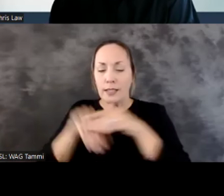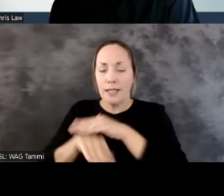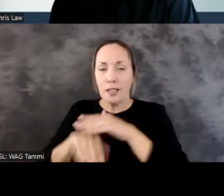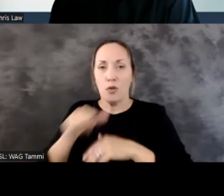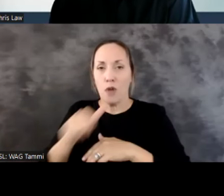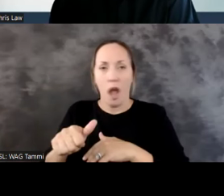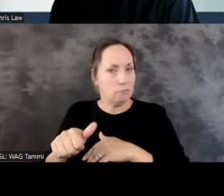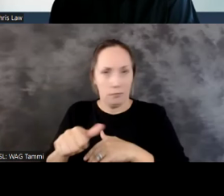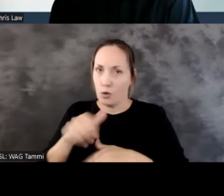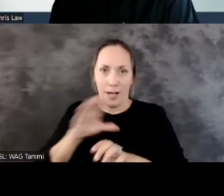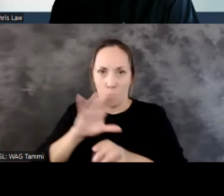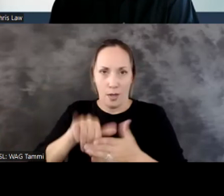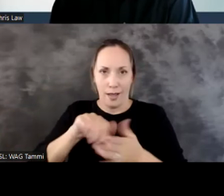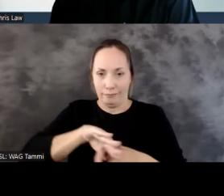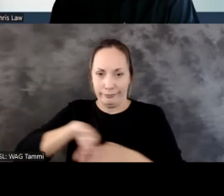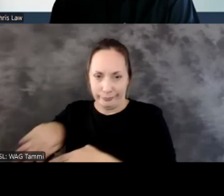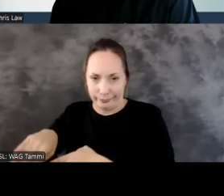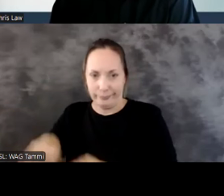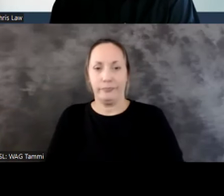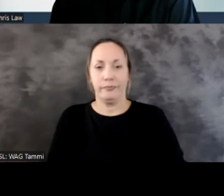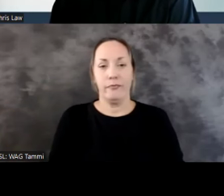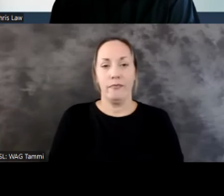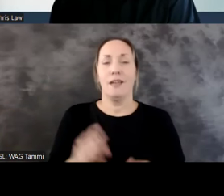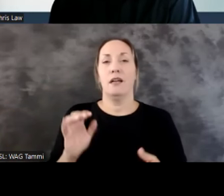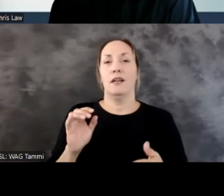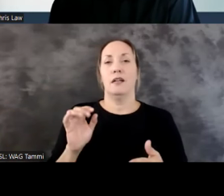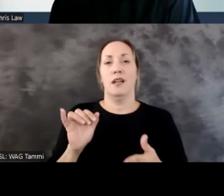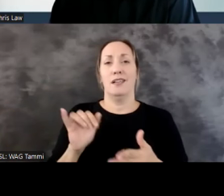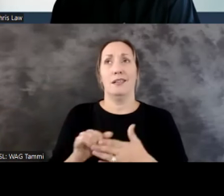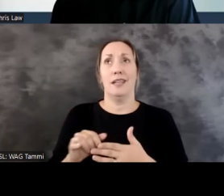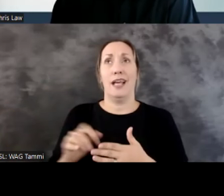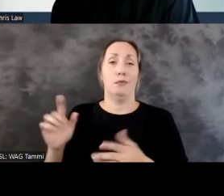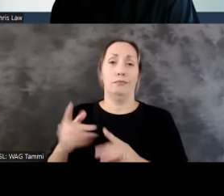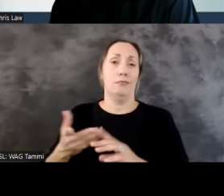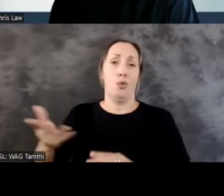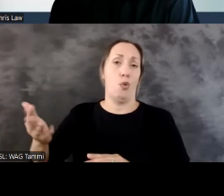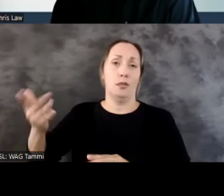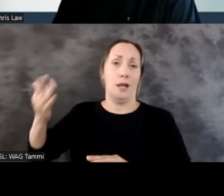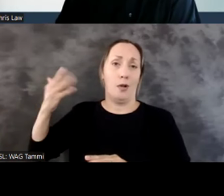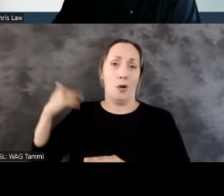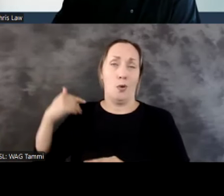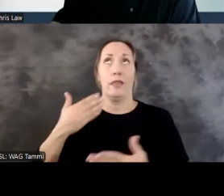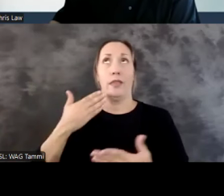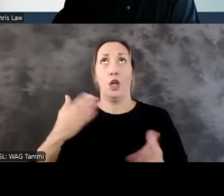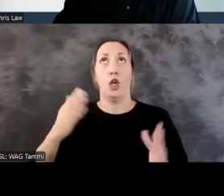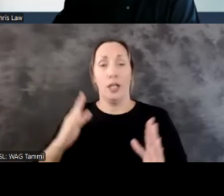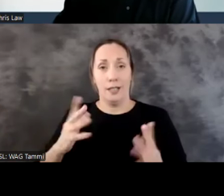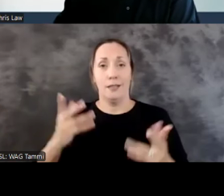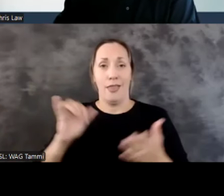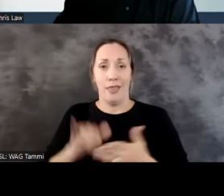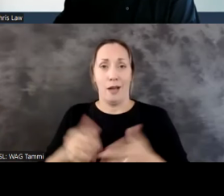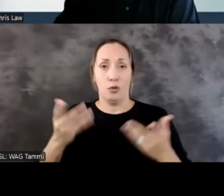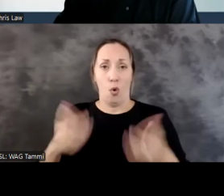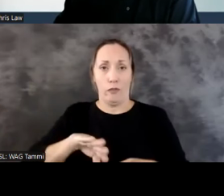days are over. Those days were absurd. Thank goodness those days are over.